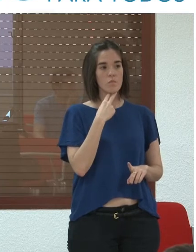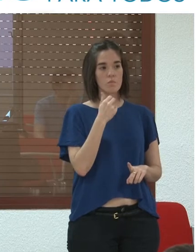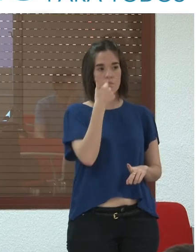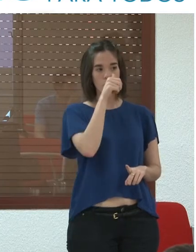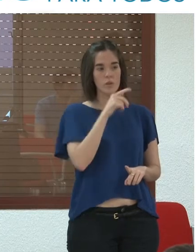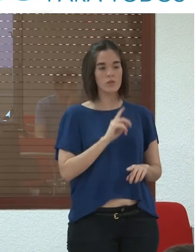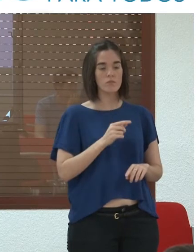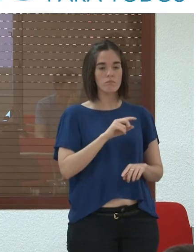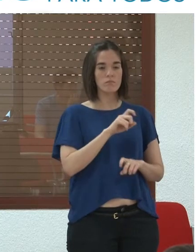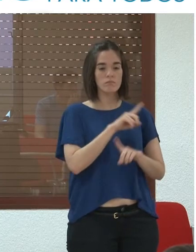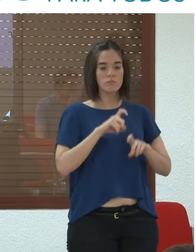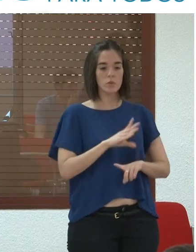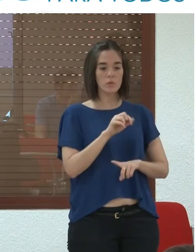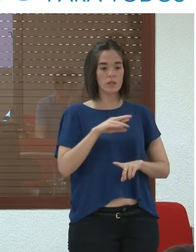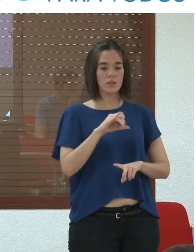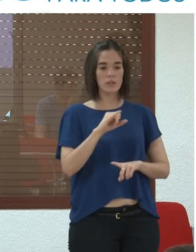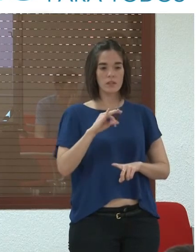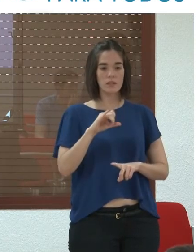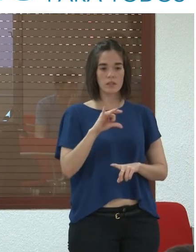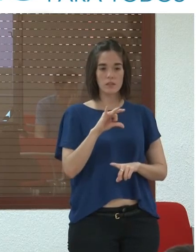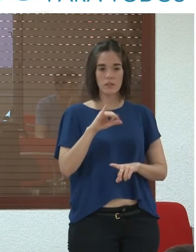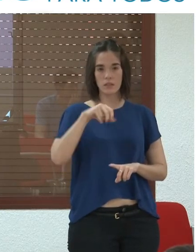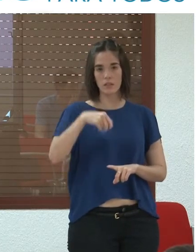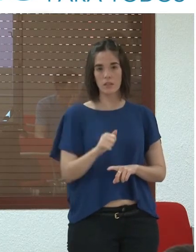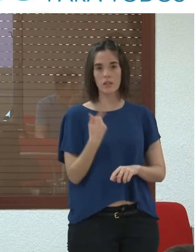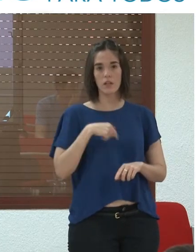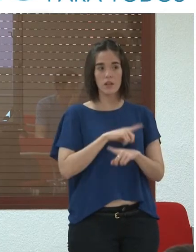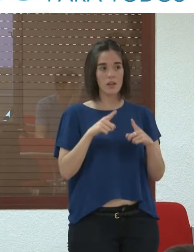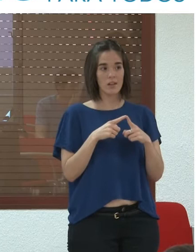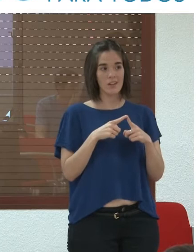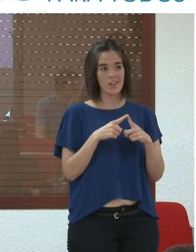I have a question for Cristina.